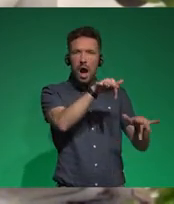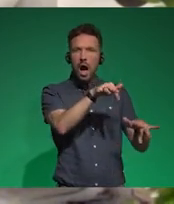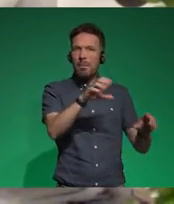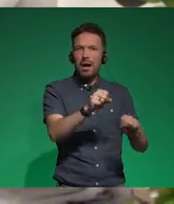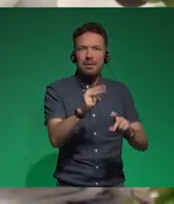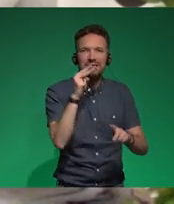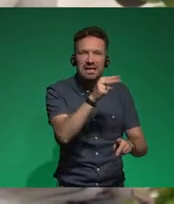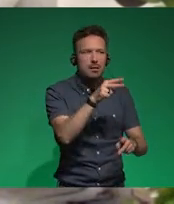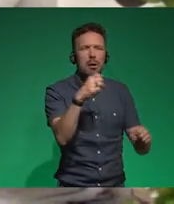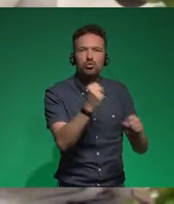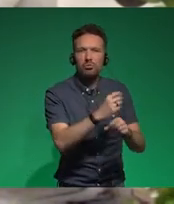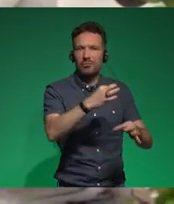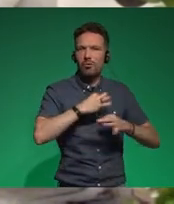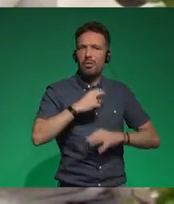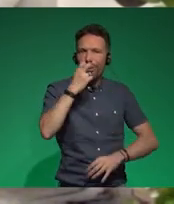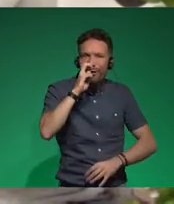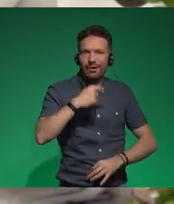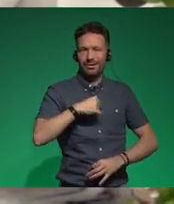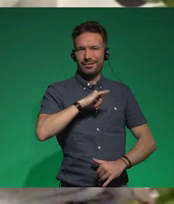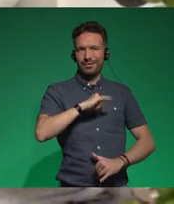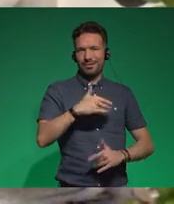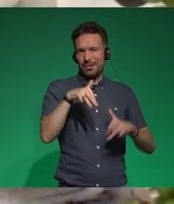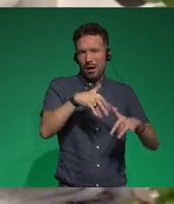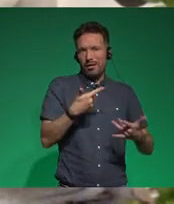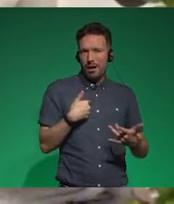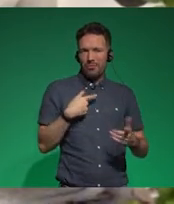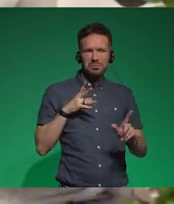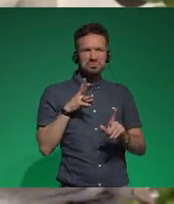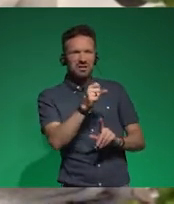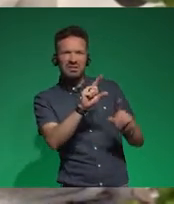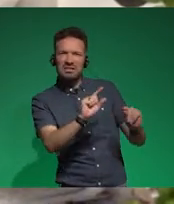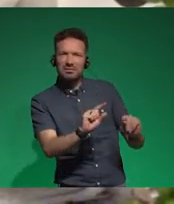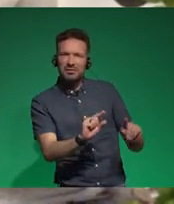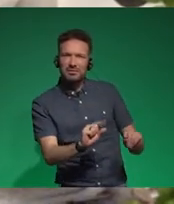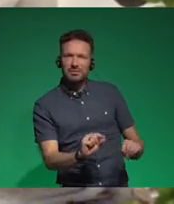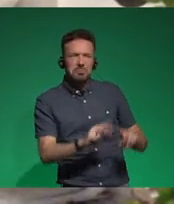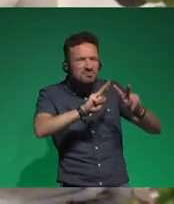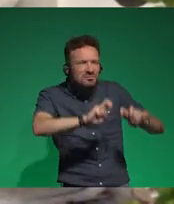Sometimes it feels a bit kind of ambiguous, and.